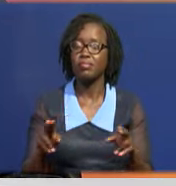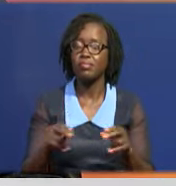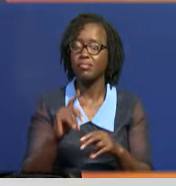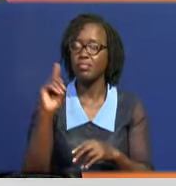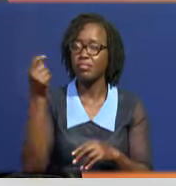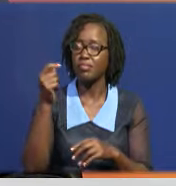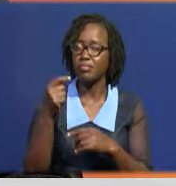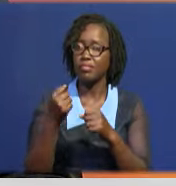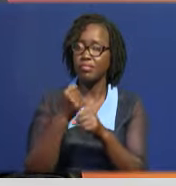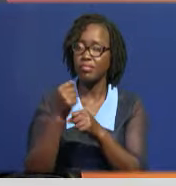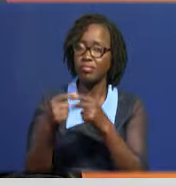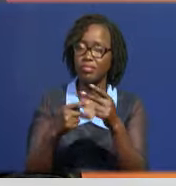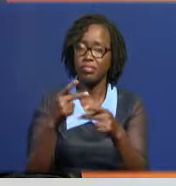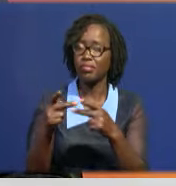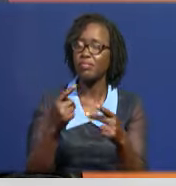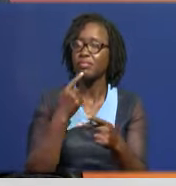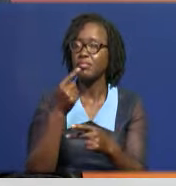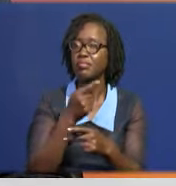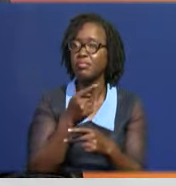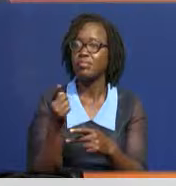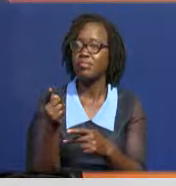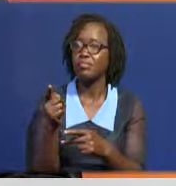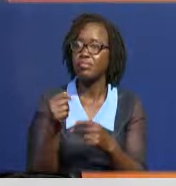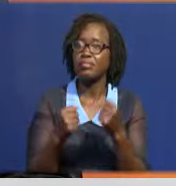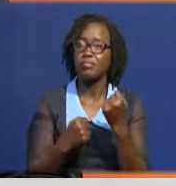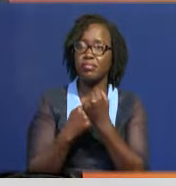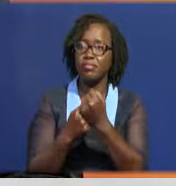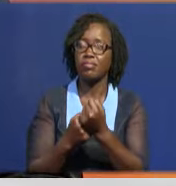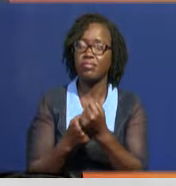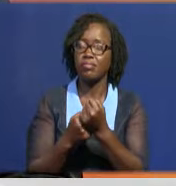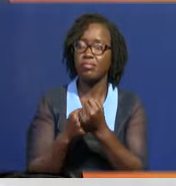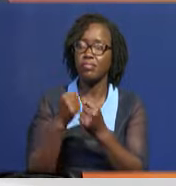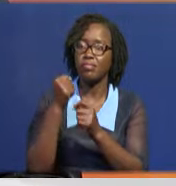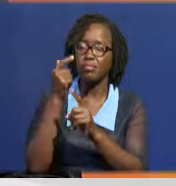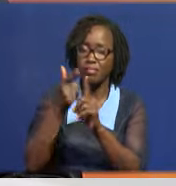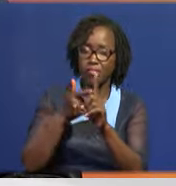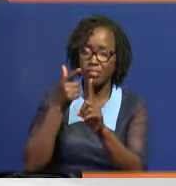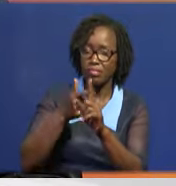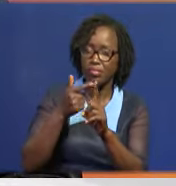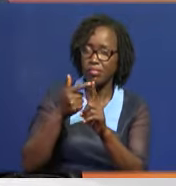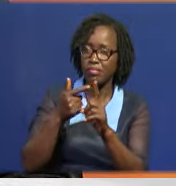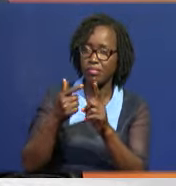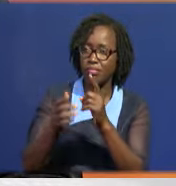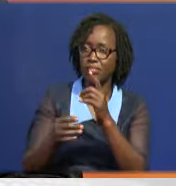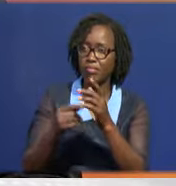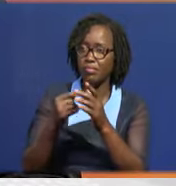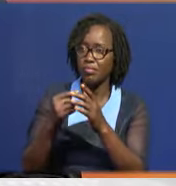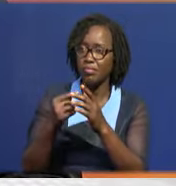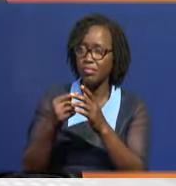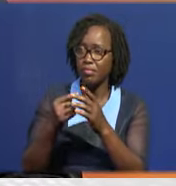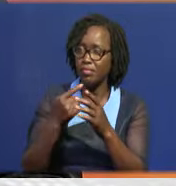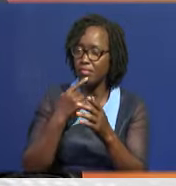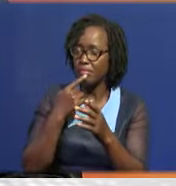work in progress, and I can assure you, supporting the film industry is the sure way of